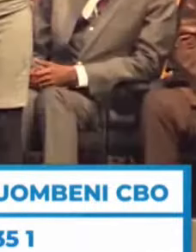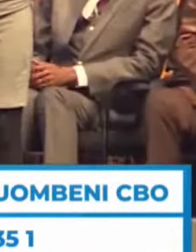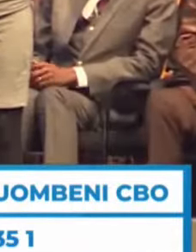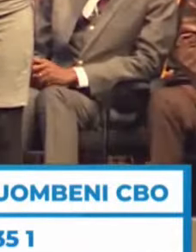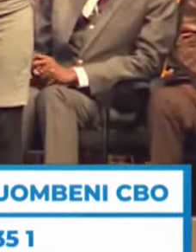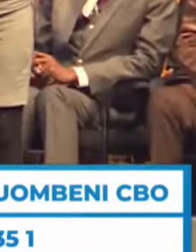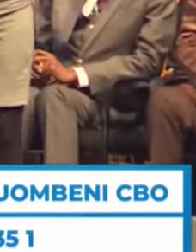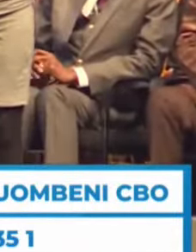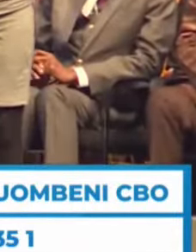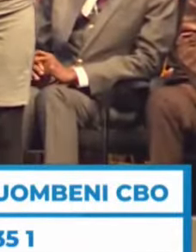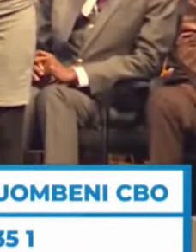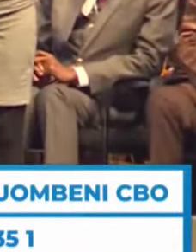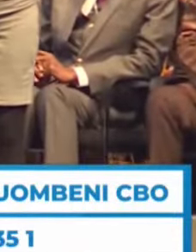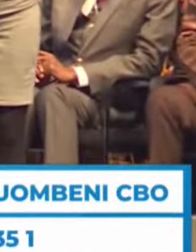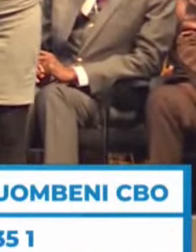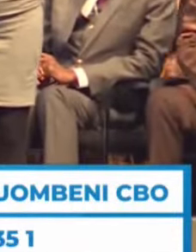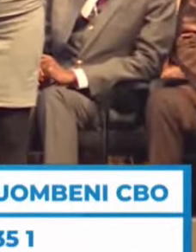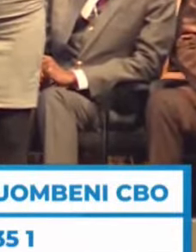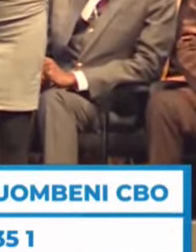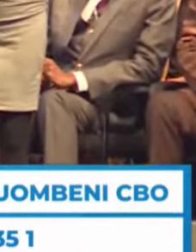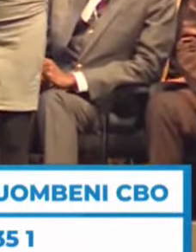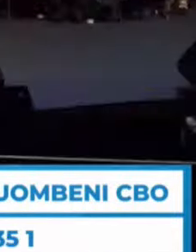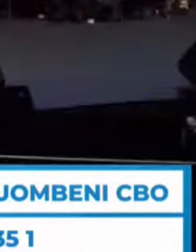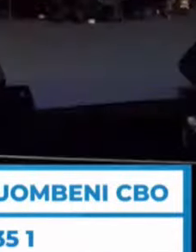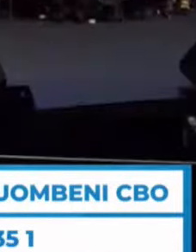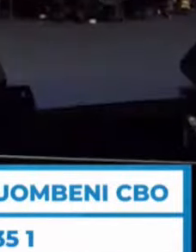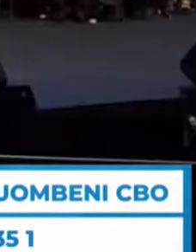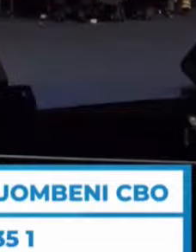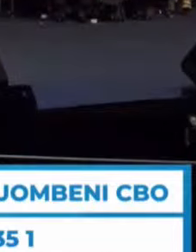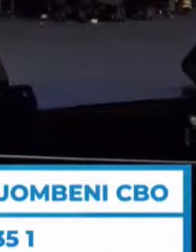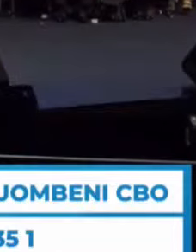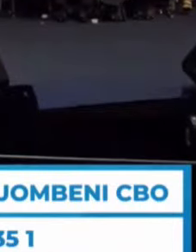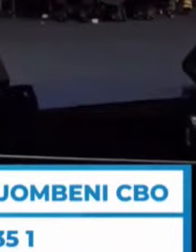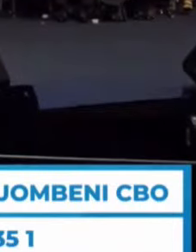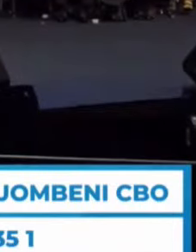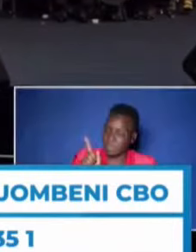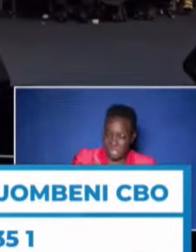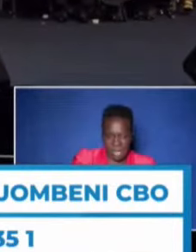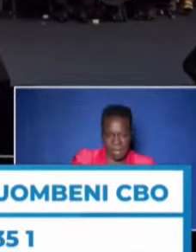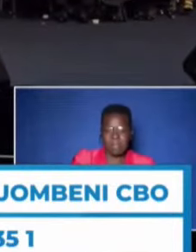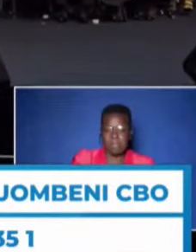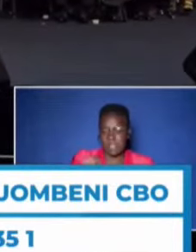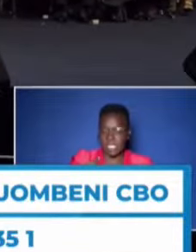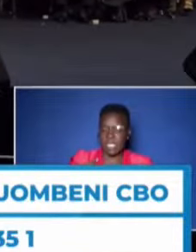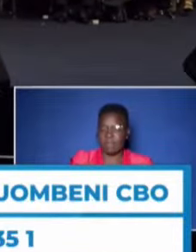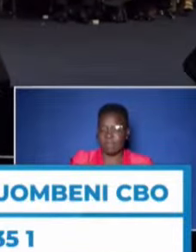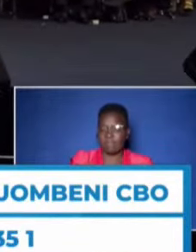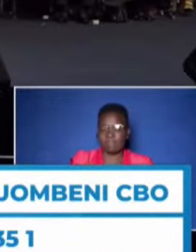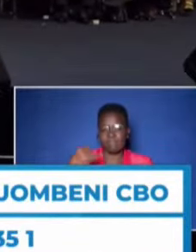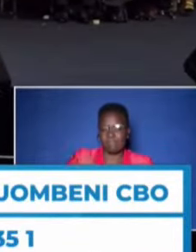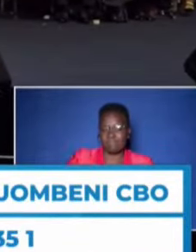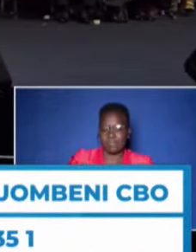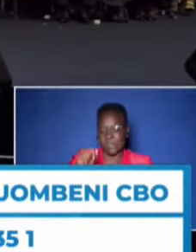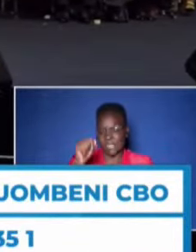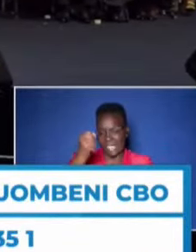woman if you s you will reap in two season if you do not